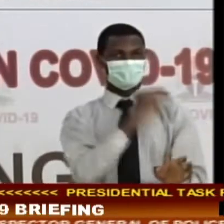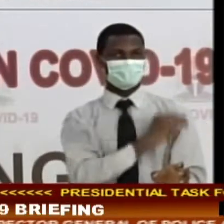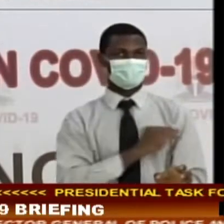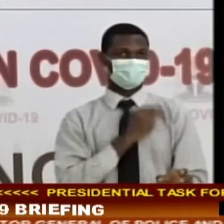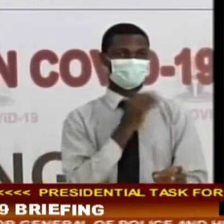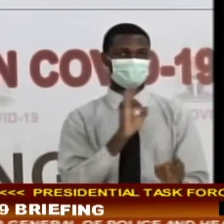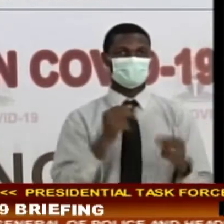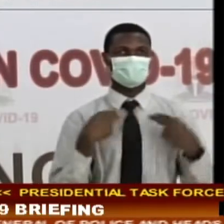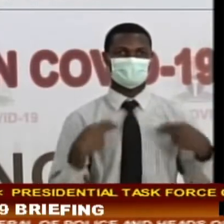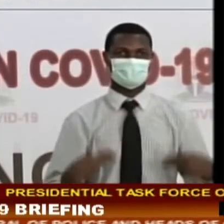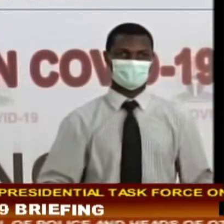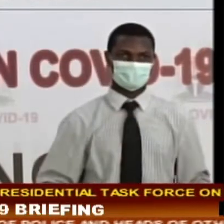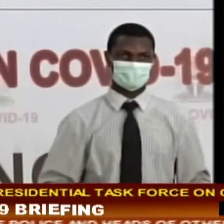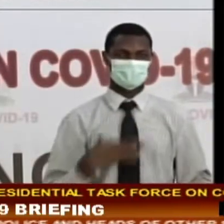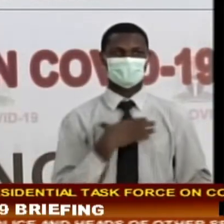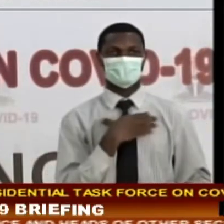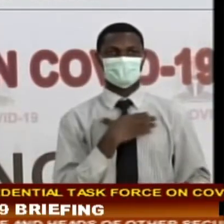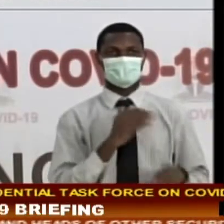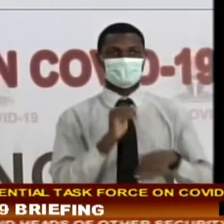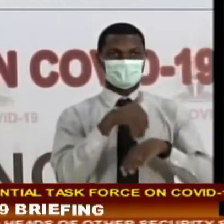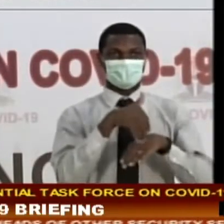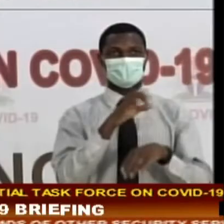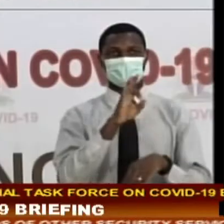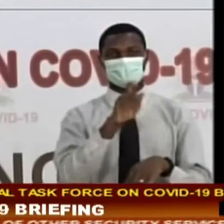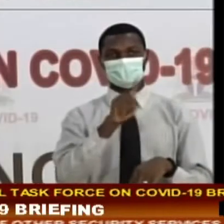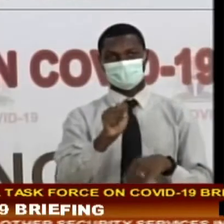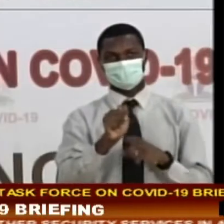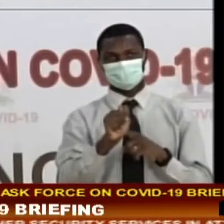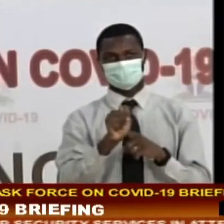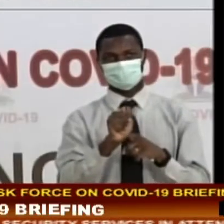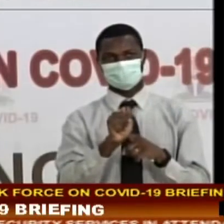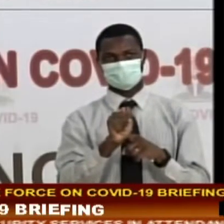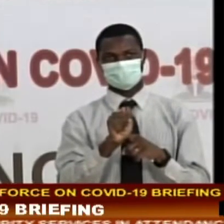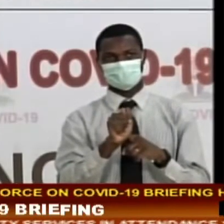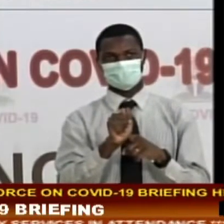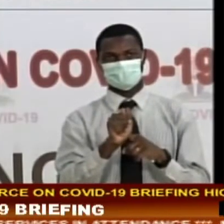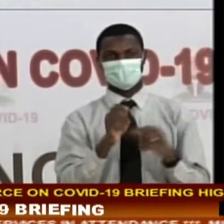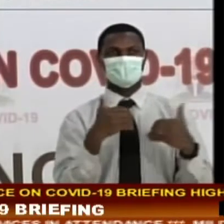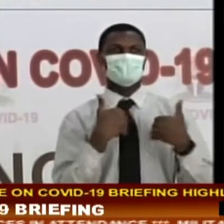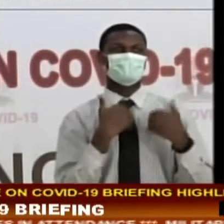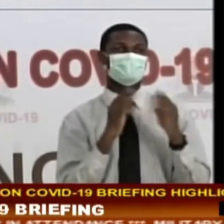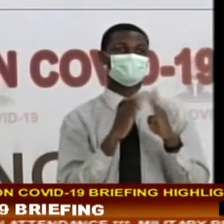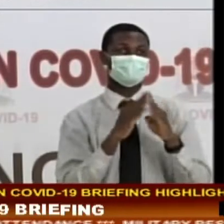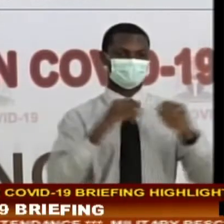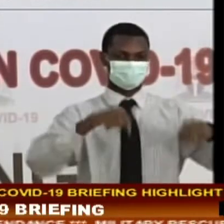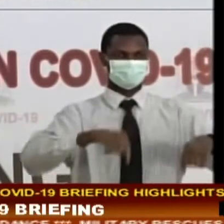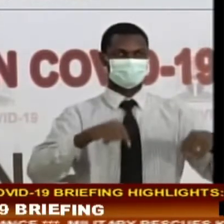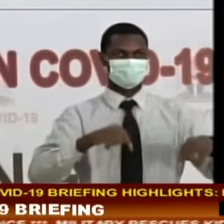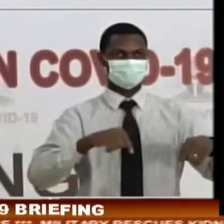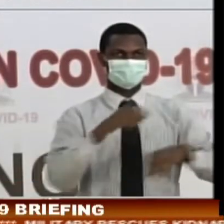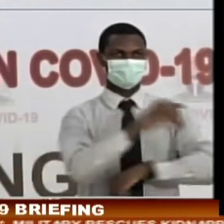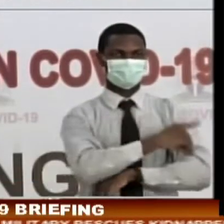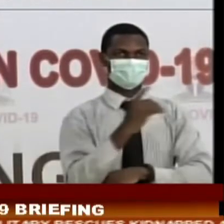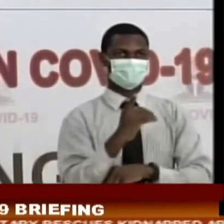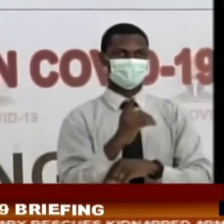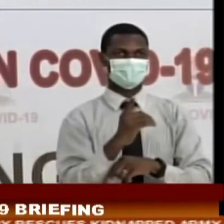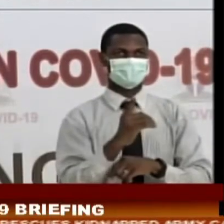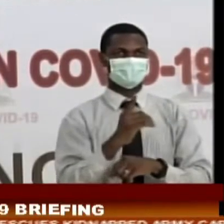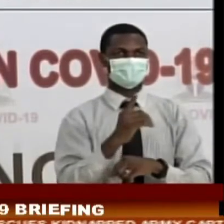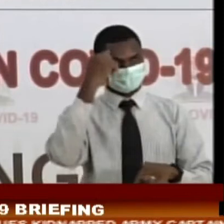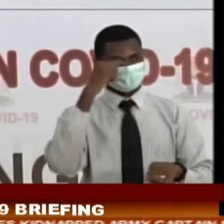health and the federal capital's territory held a ministerial meeting today and agreed on a